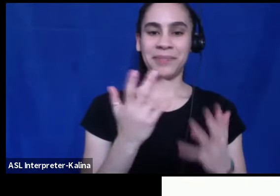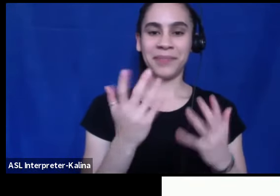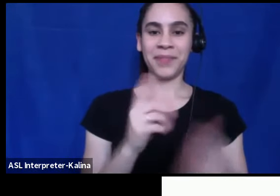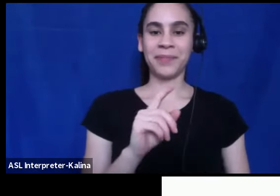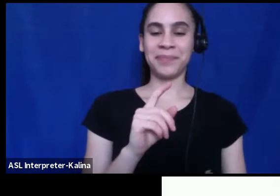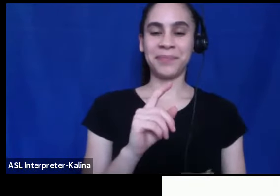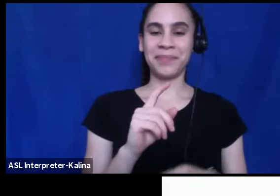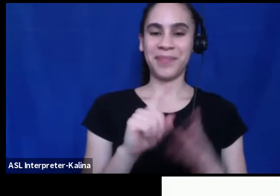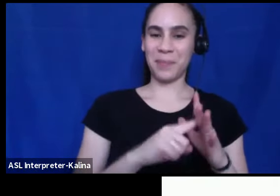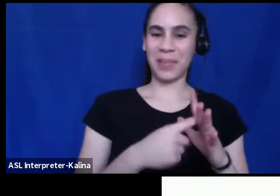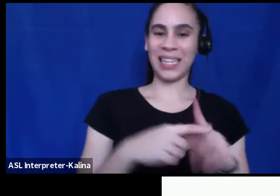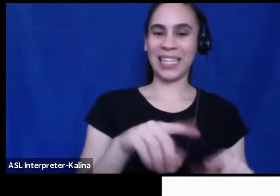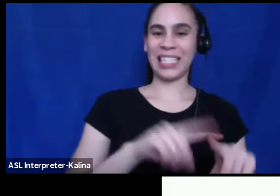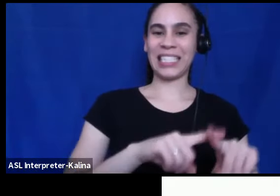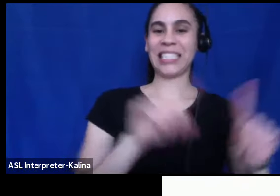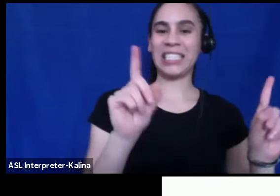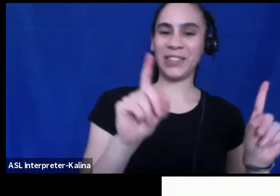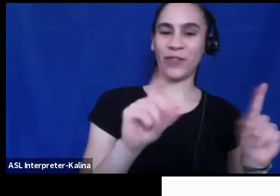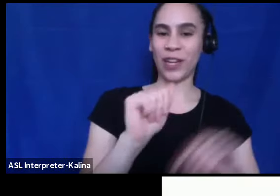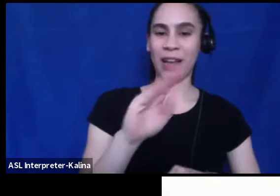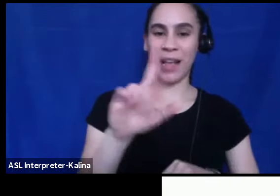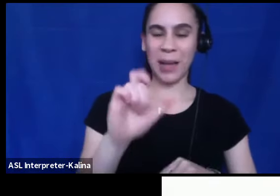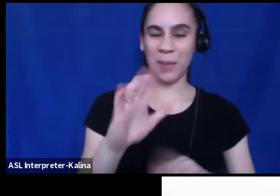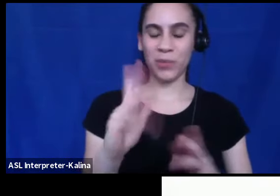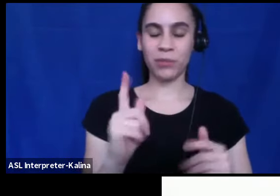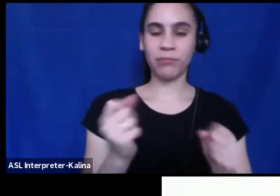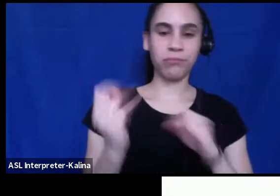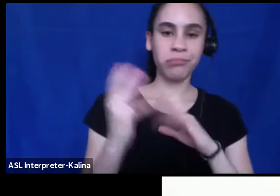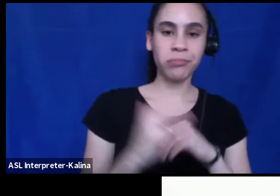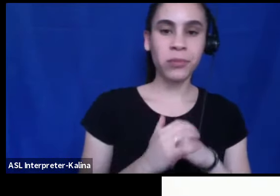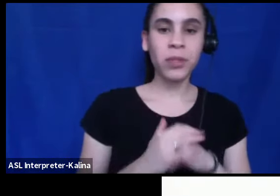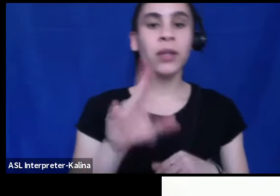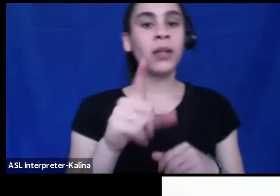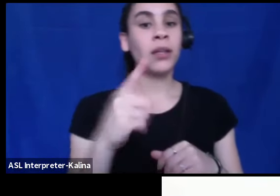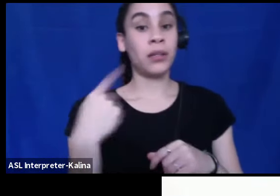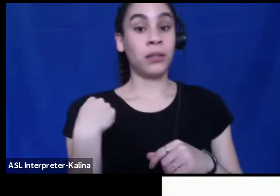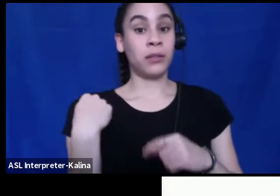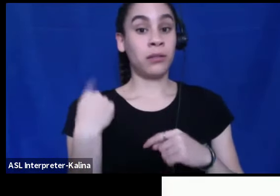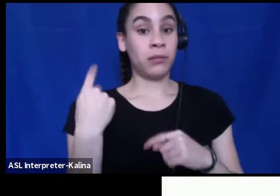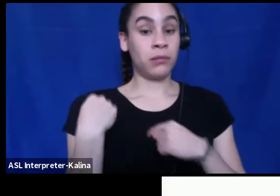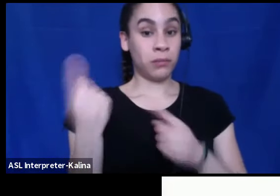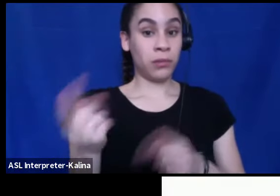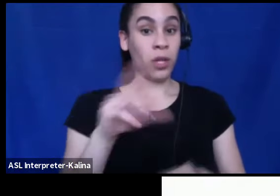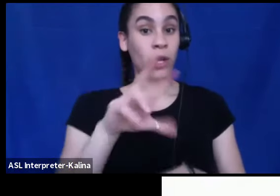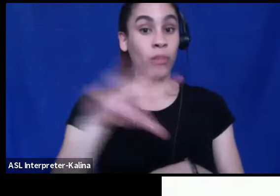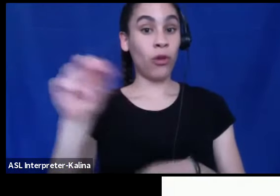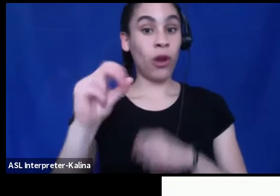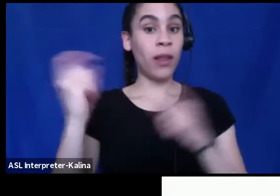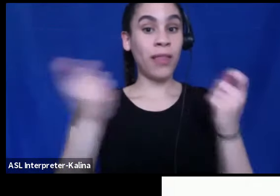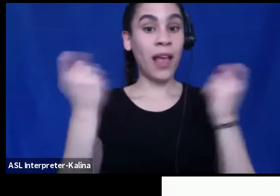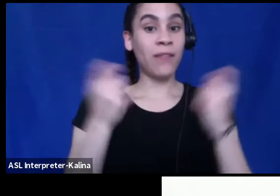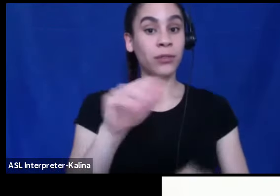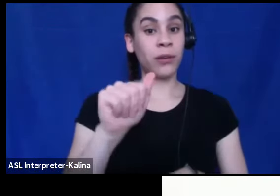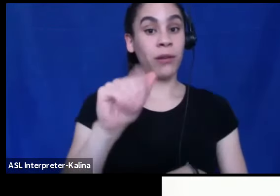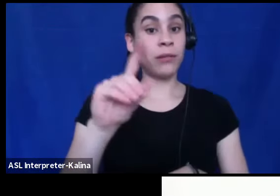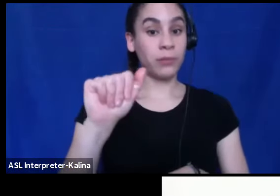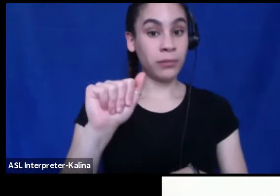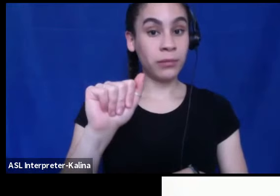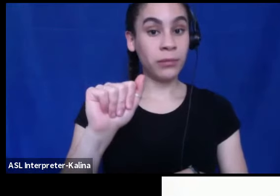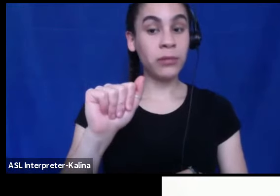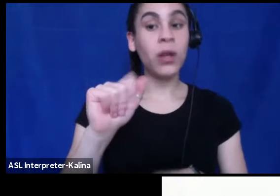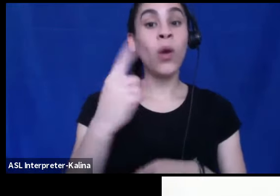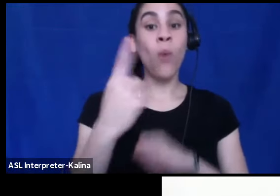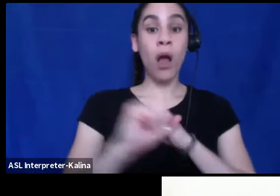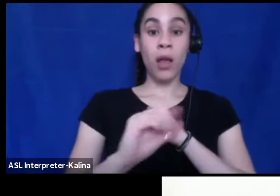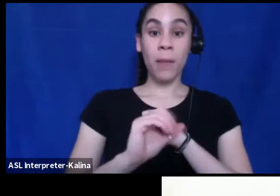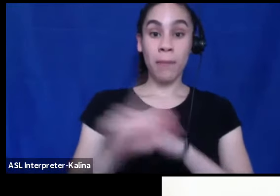was interesting, this past July was the 30th anniversary of the Americans with Disabilities Act. And one campaign that we actually did at